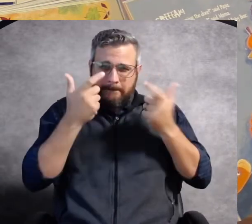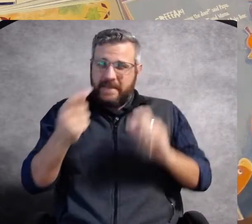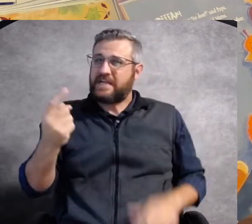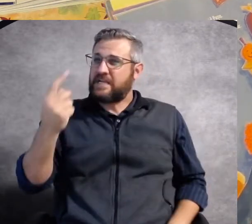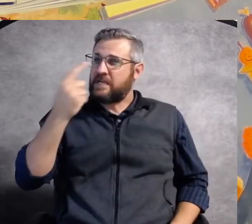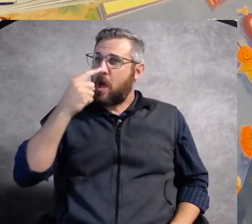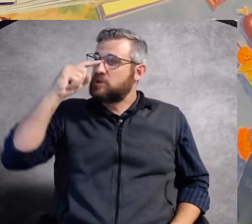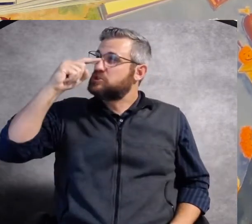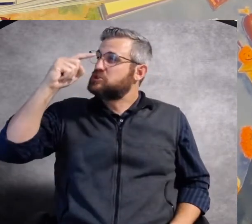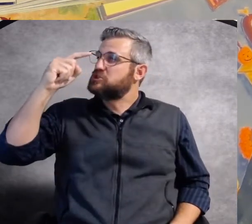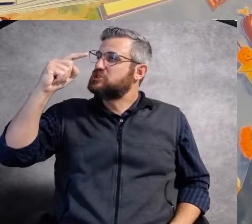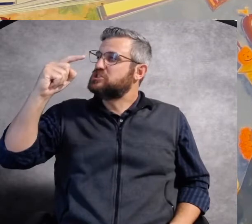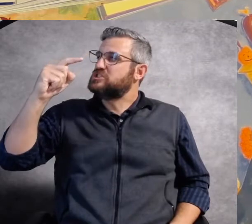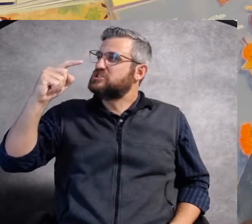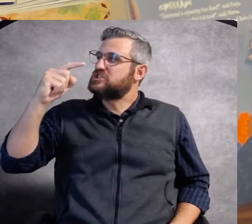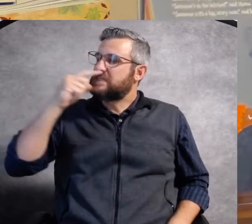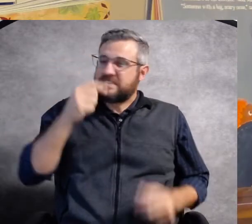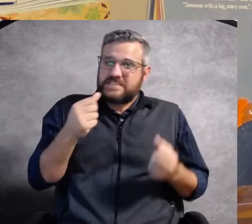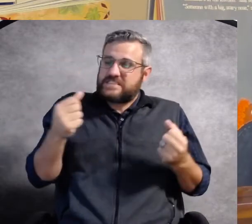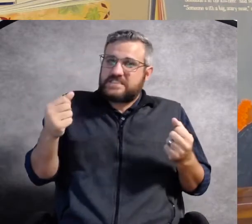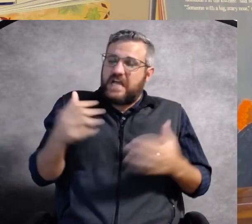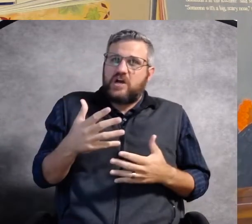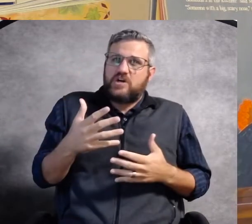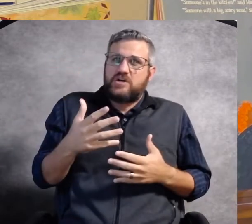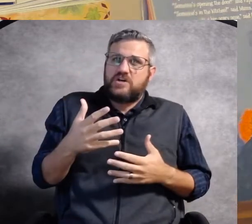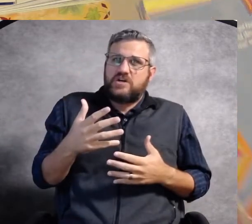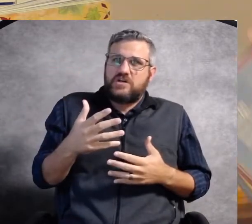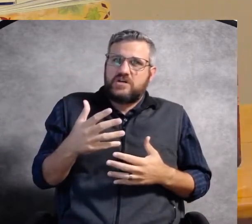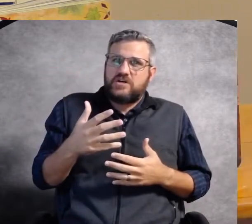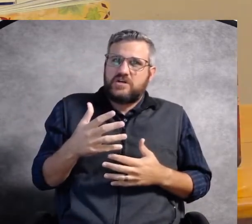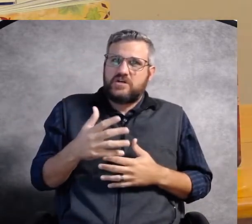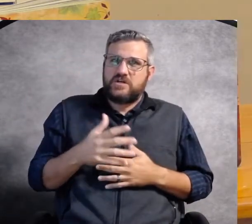scary nose," said Baby Bear.